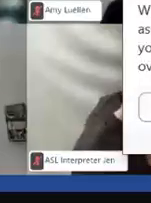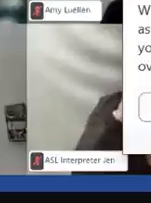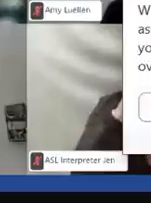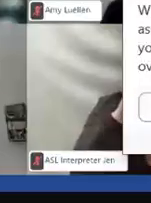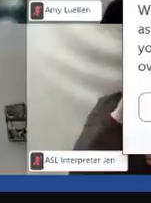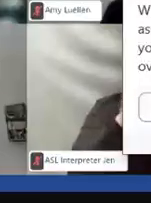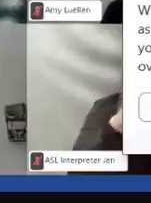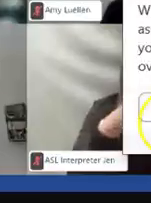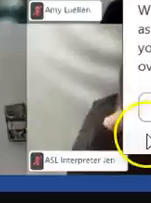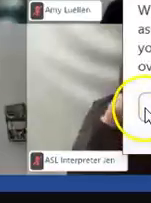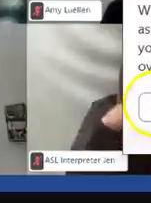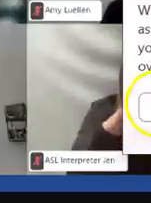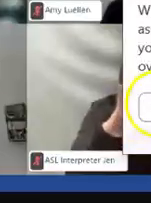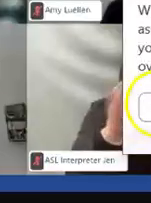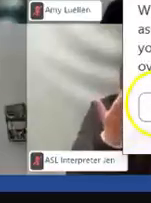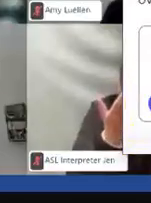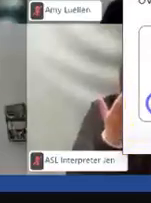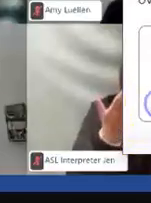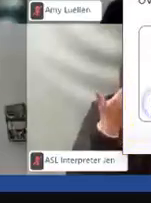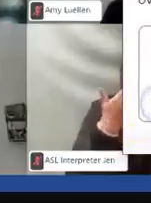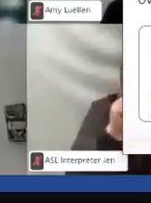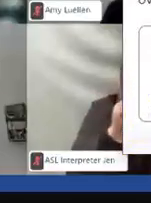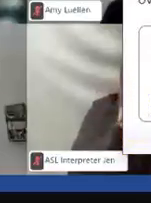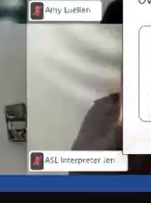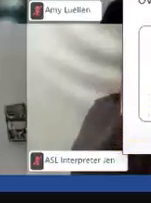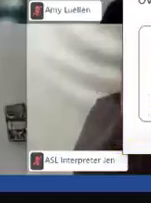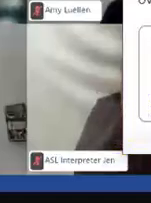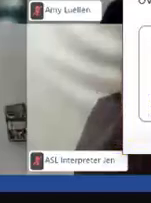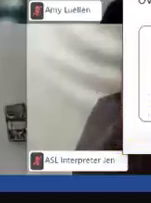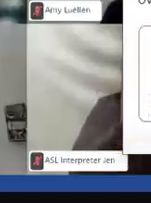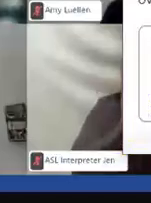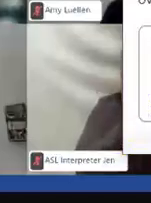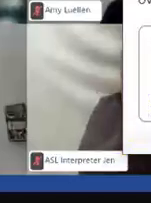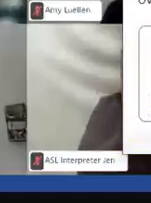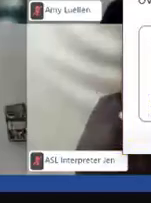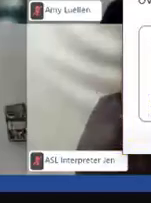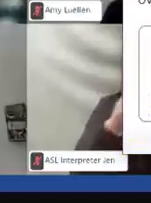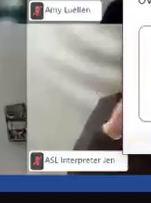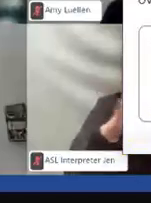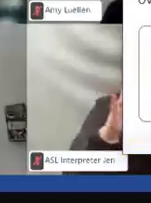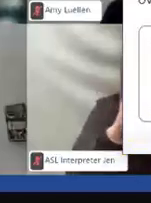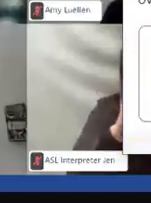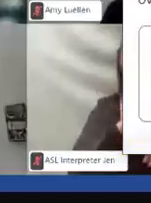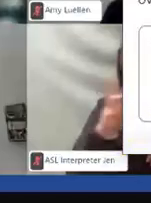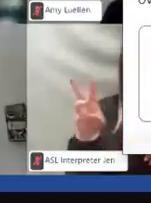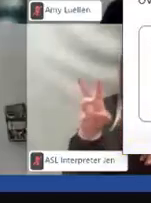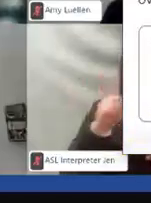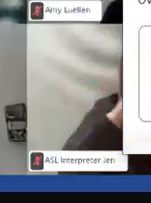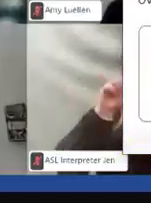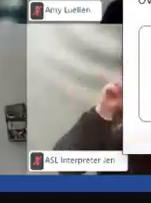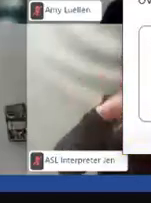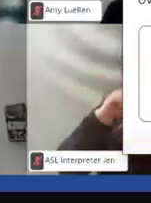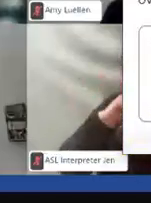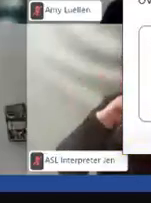group. Like I said, we're trying to get the format to start with, but what would go on the website would be potentially